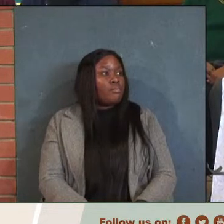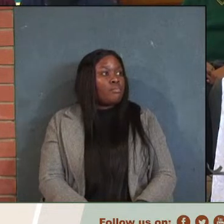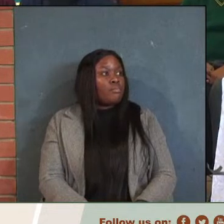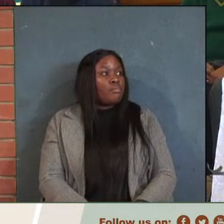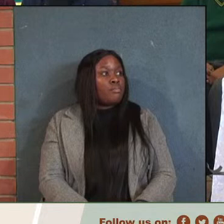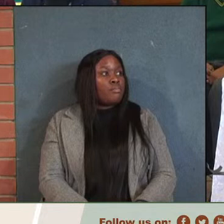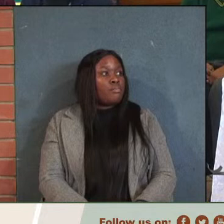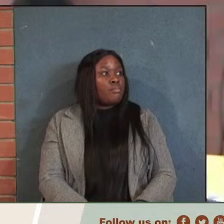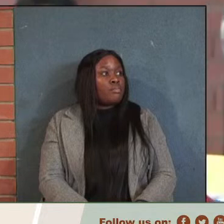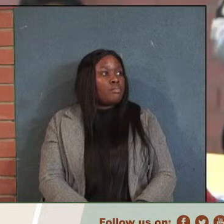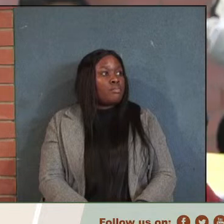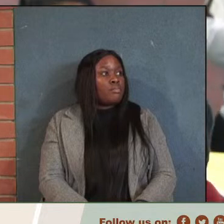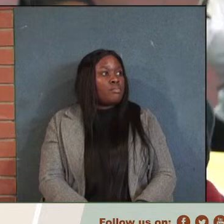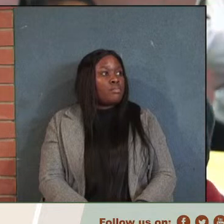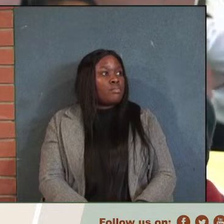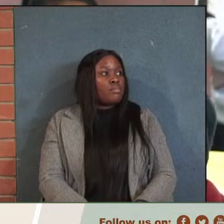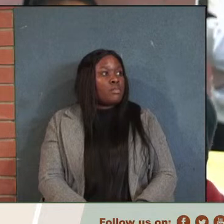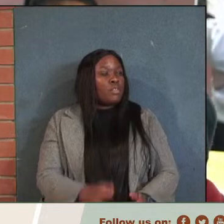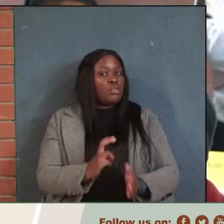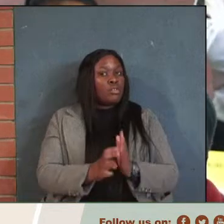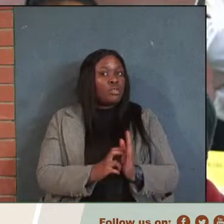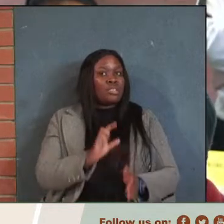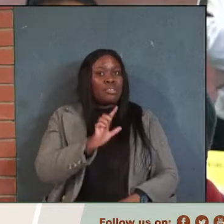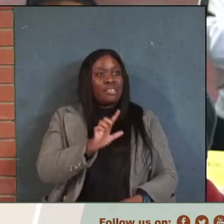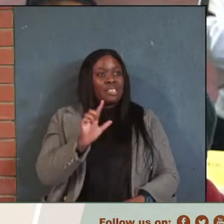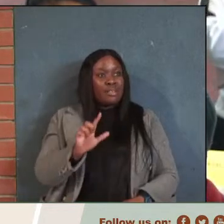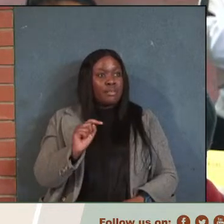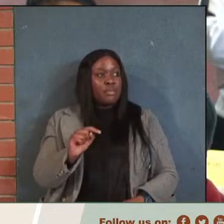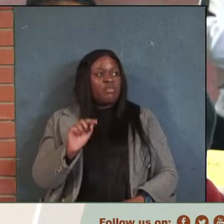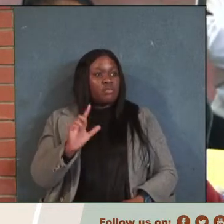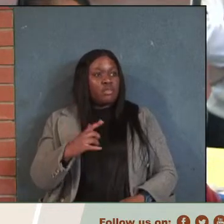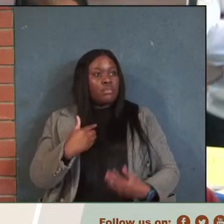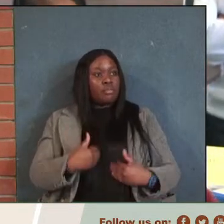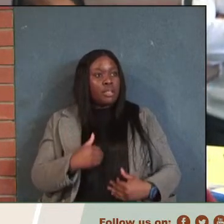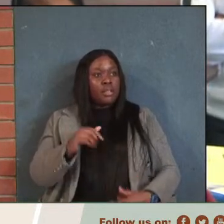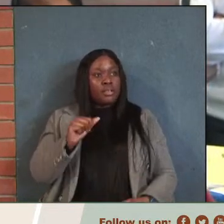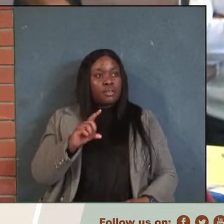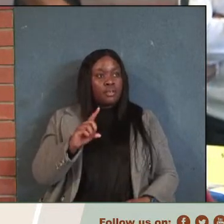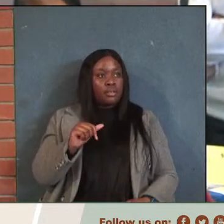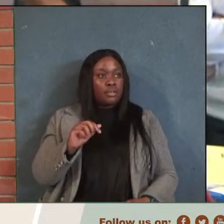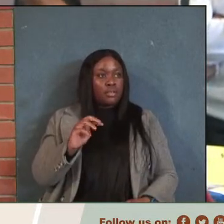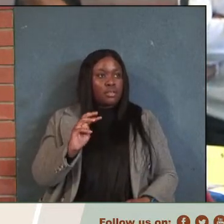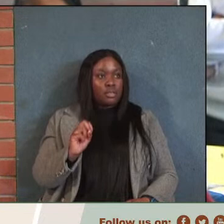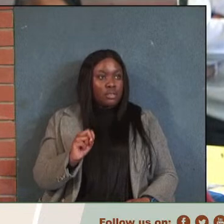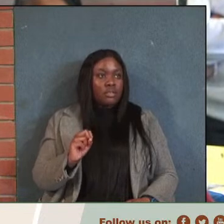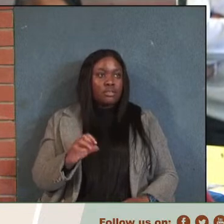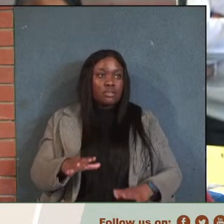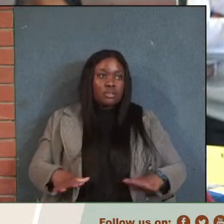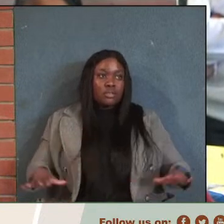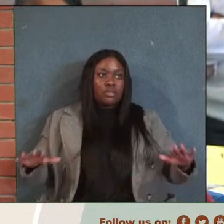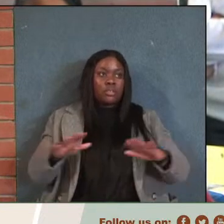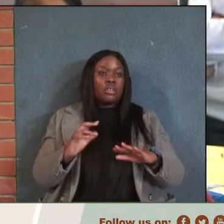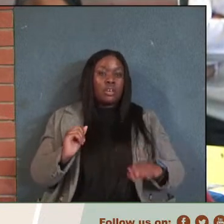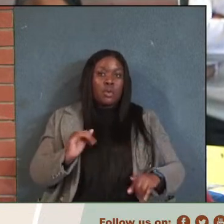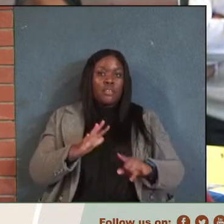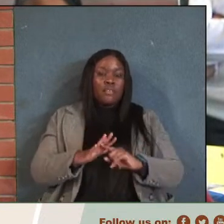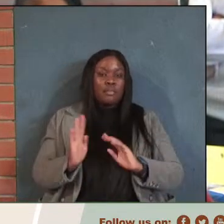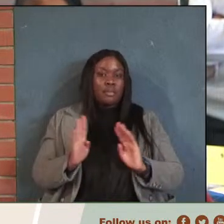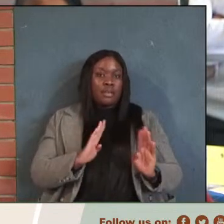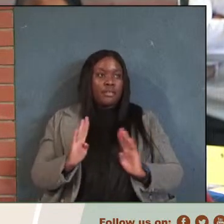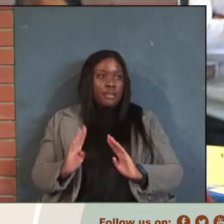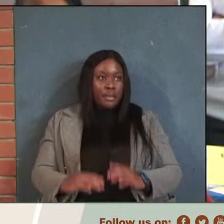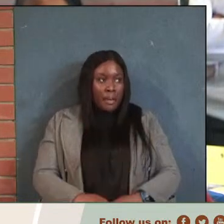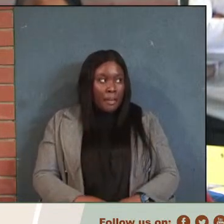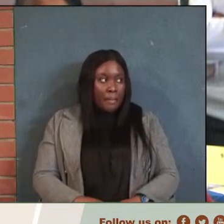I rise on rule 77.7. I am honorable Adams. Environment influences behavior. I